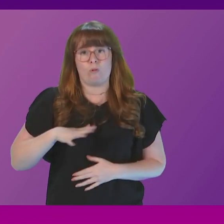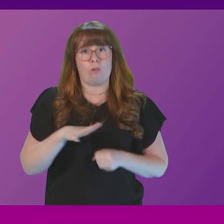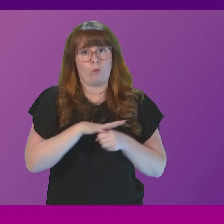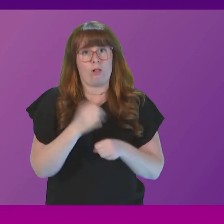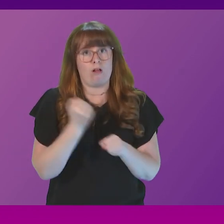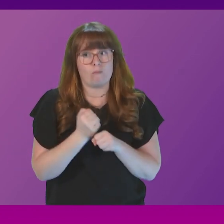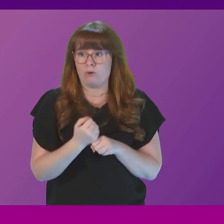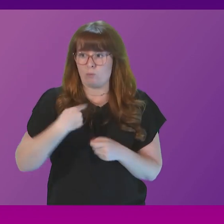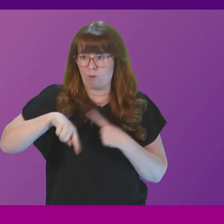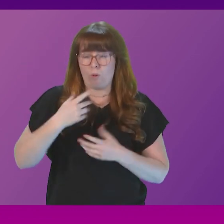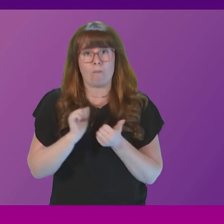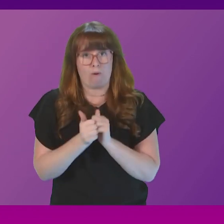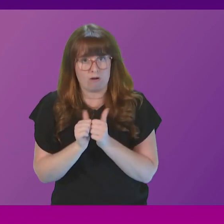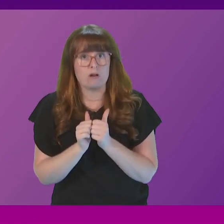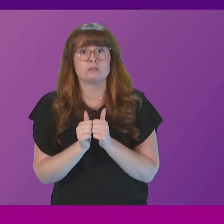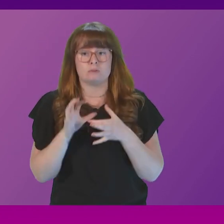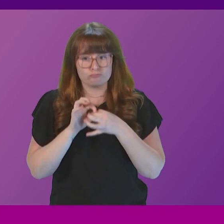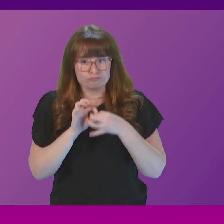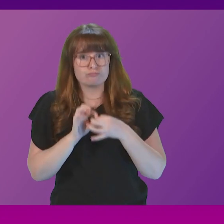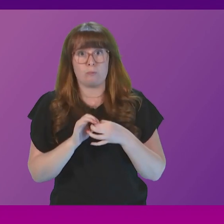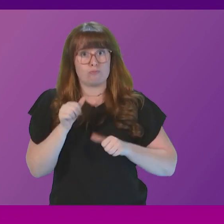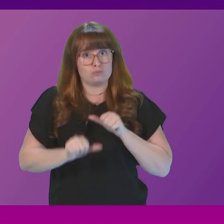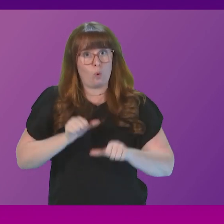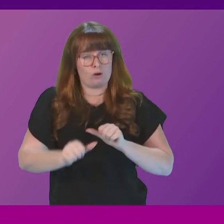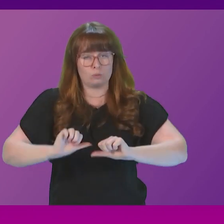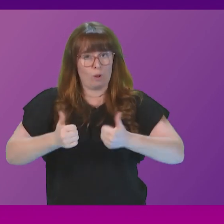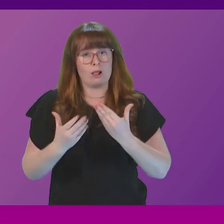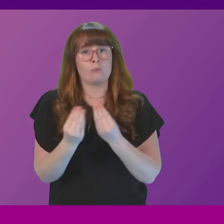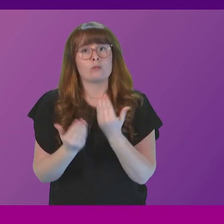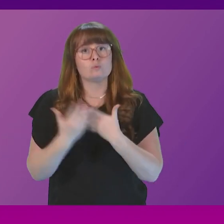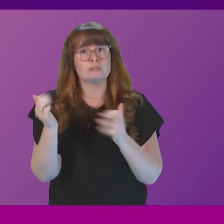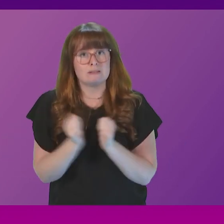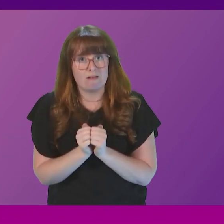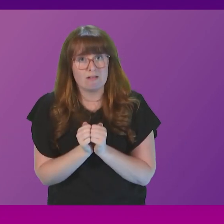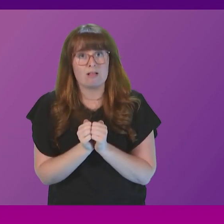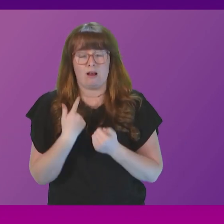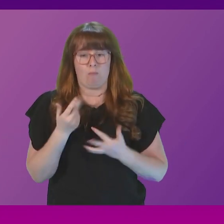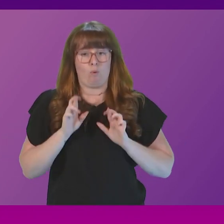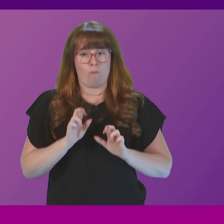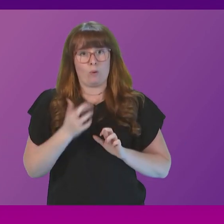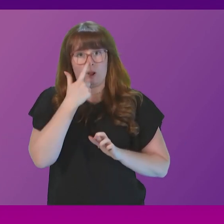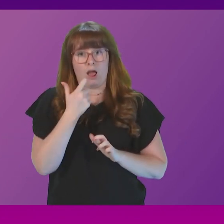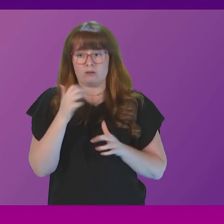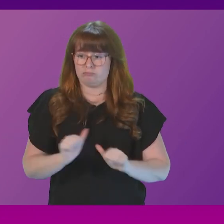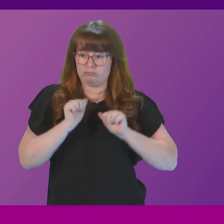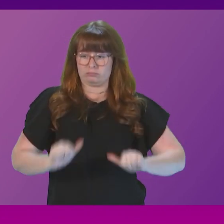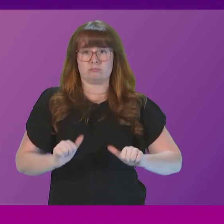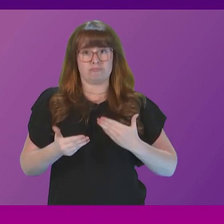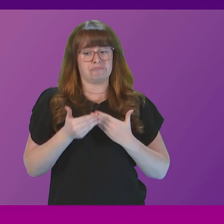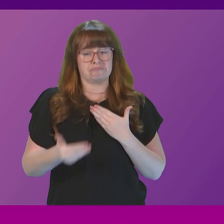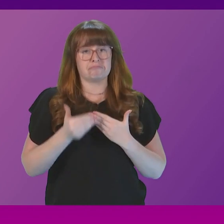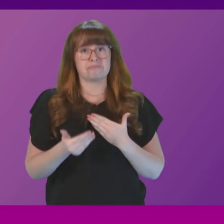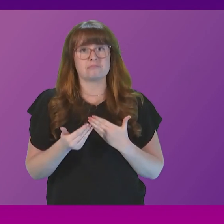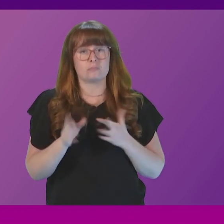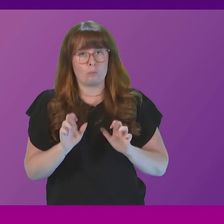see us as partners. As I say, we're making really good progress in that new deal. I'm hoping that we can get a conclusion to that